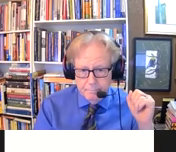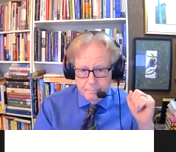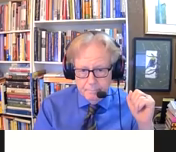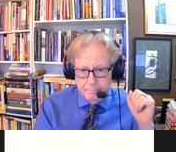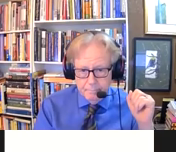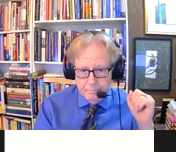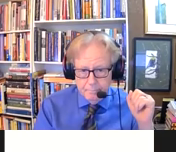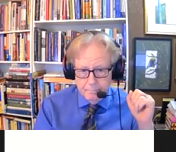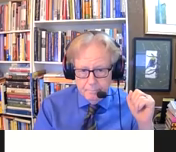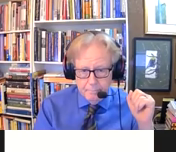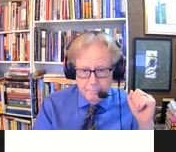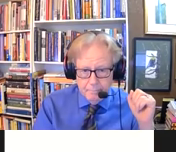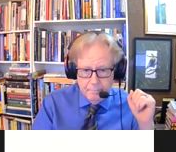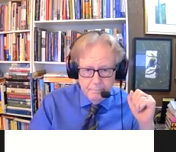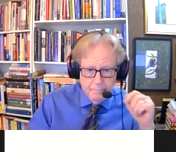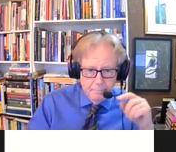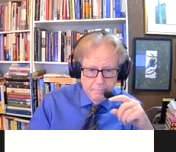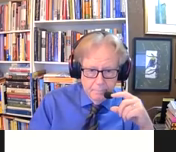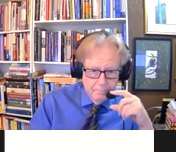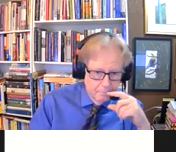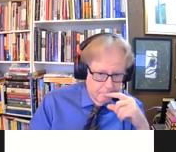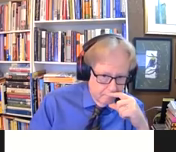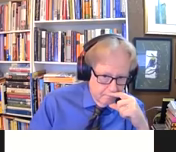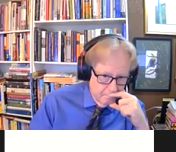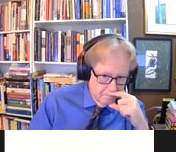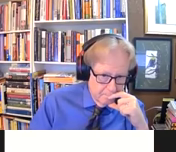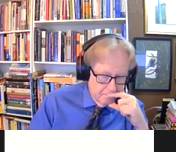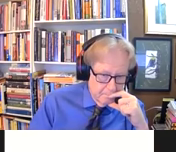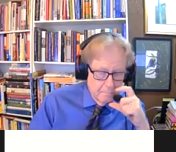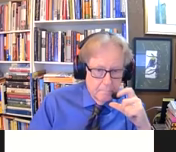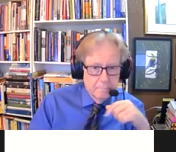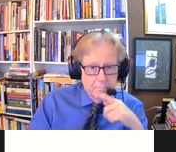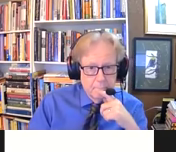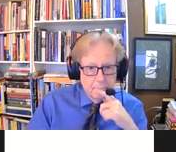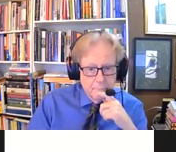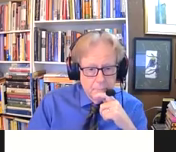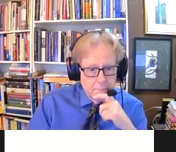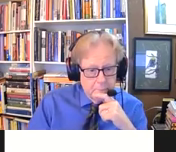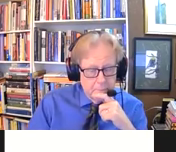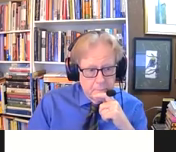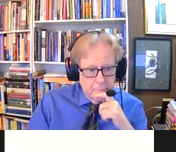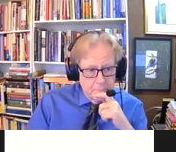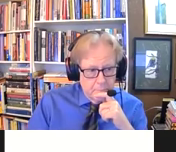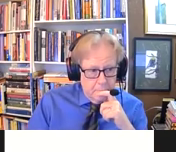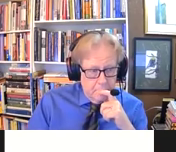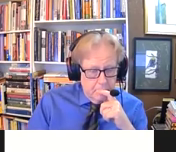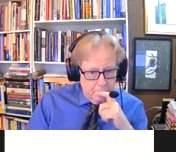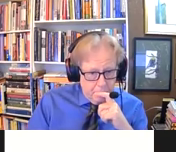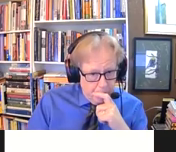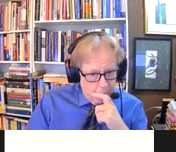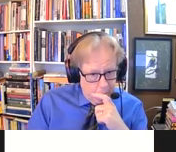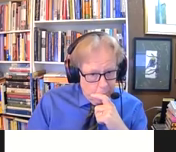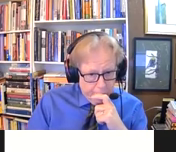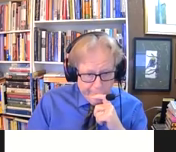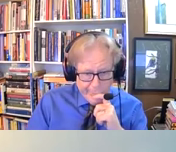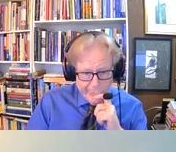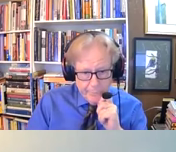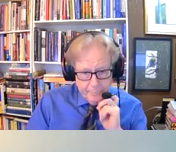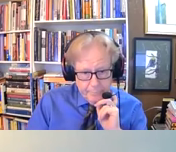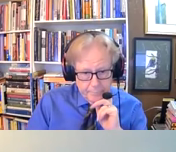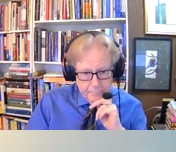sentences, if you all, Anna, we'll start with you, if that's okay. So as folks continue to